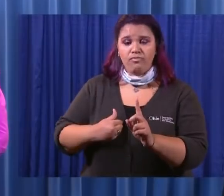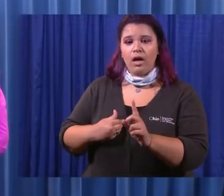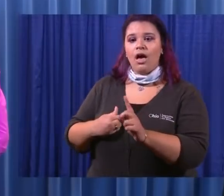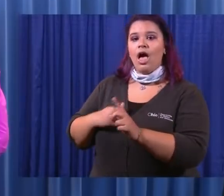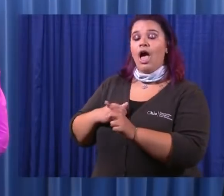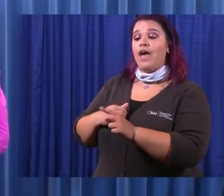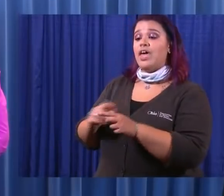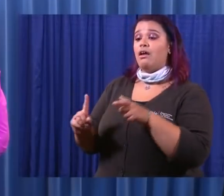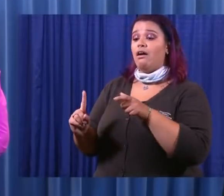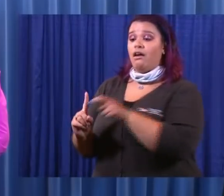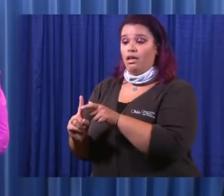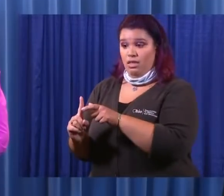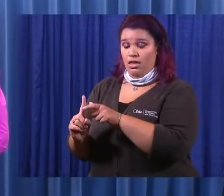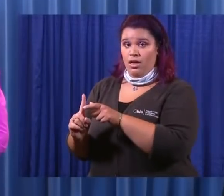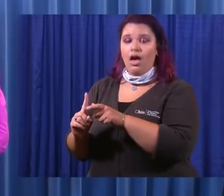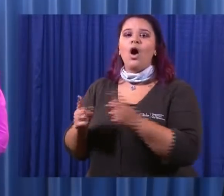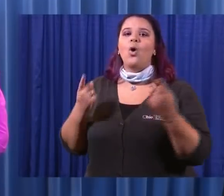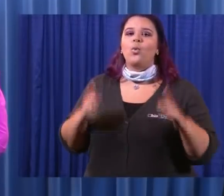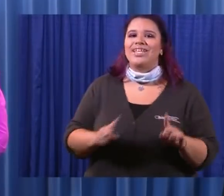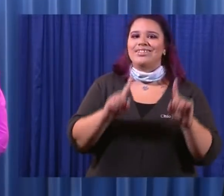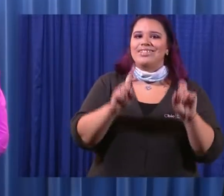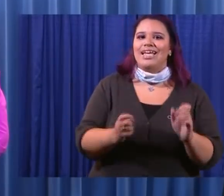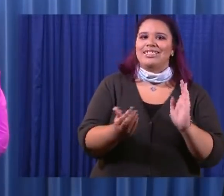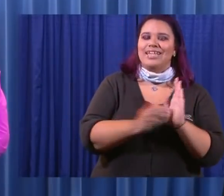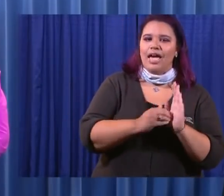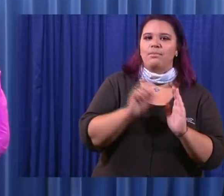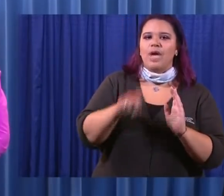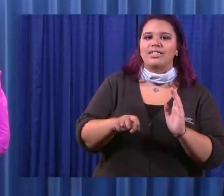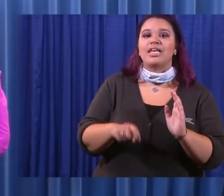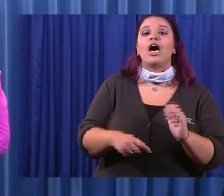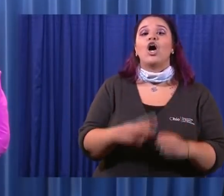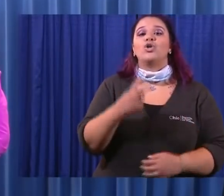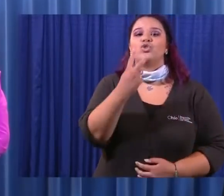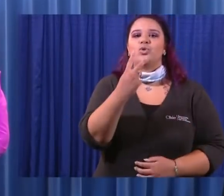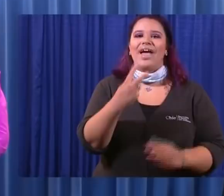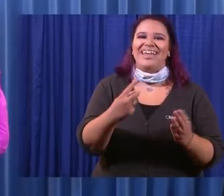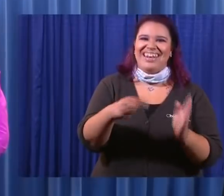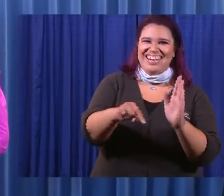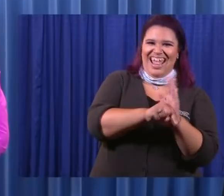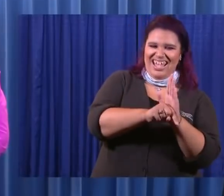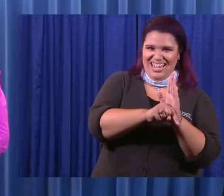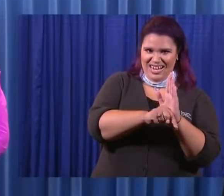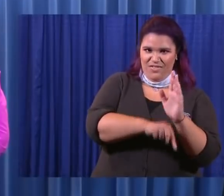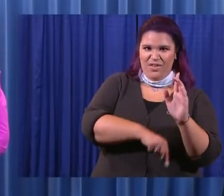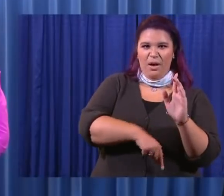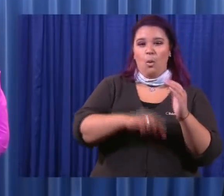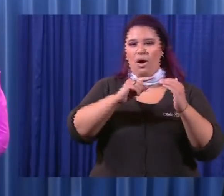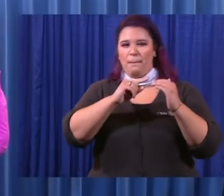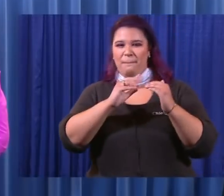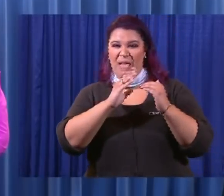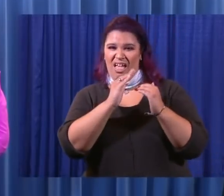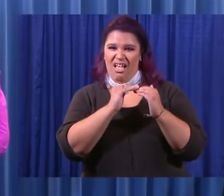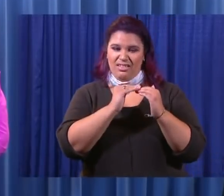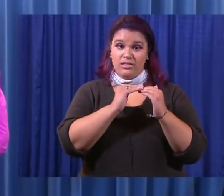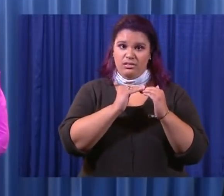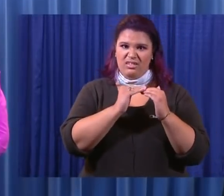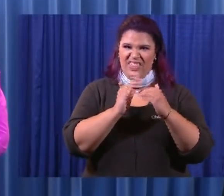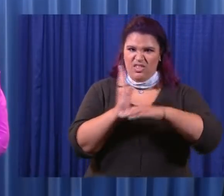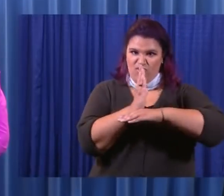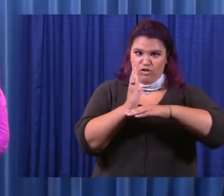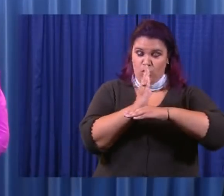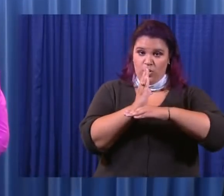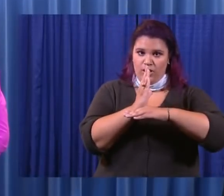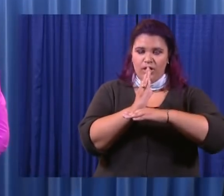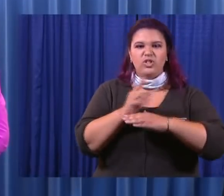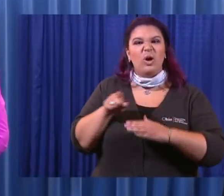to hit a 2 negative test threshold, and that person can have multiple positive tests. Those numbers also include cases